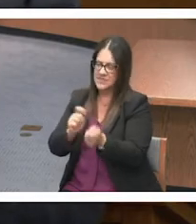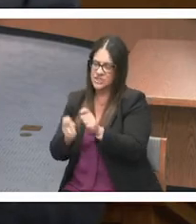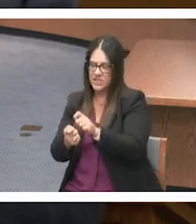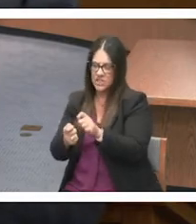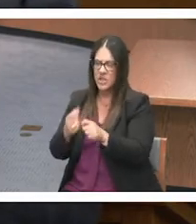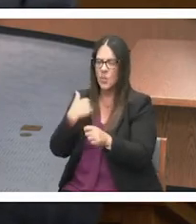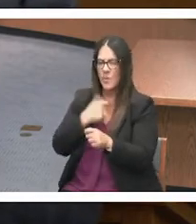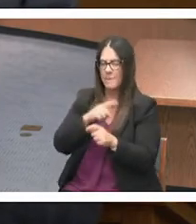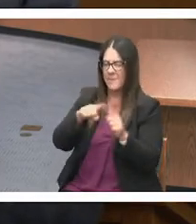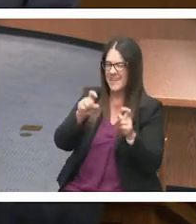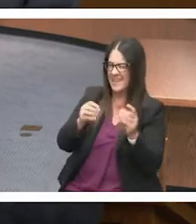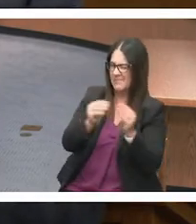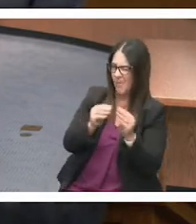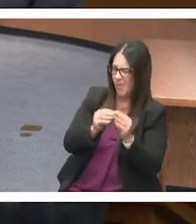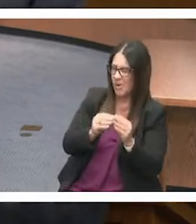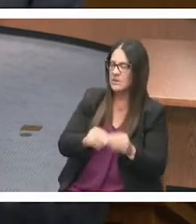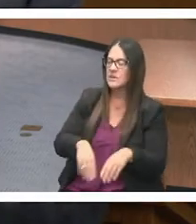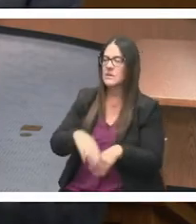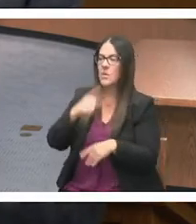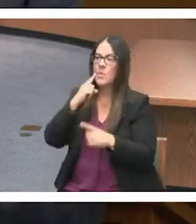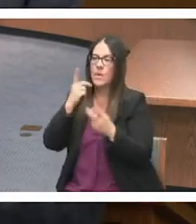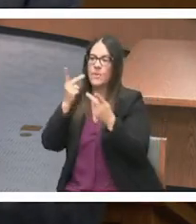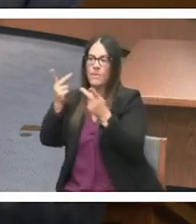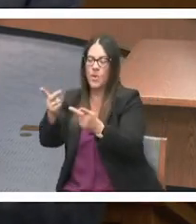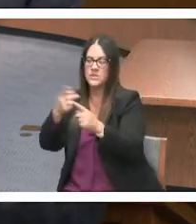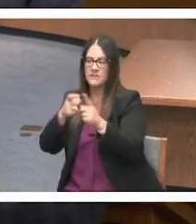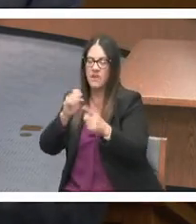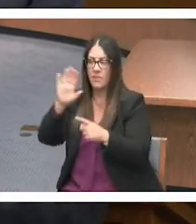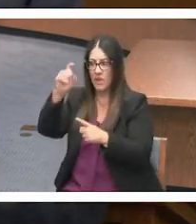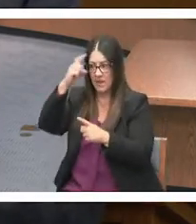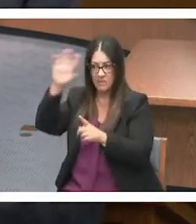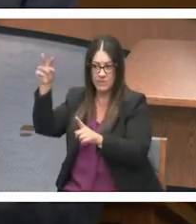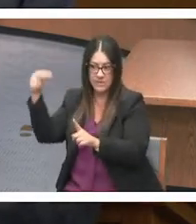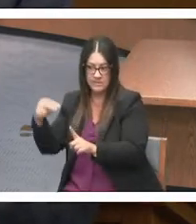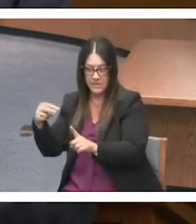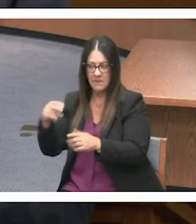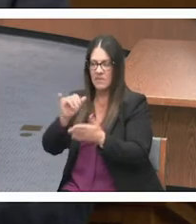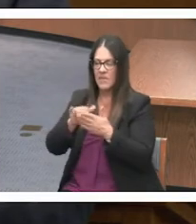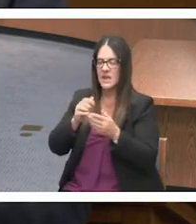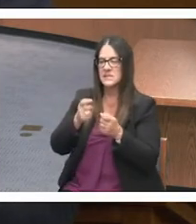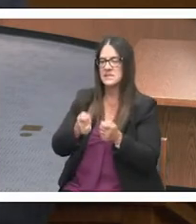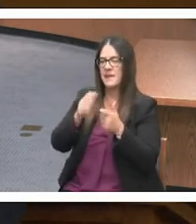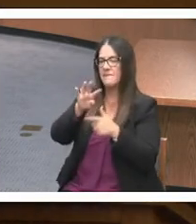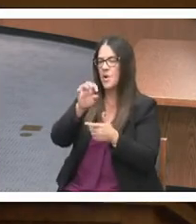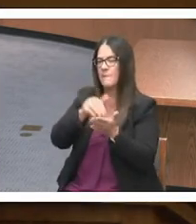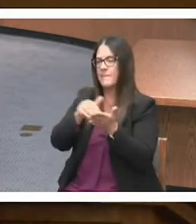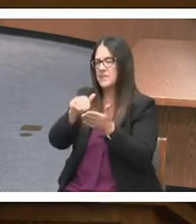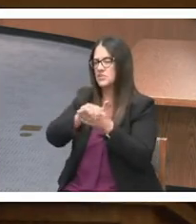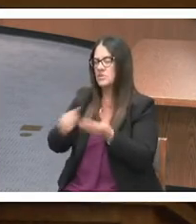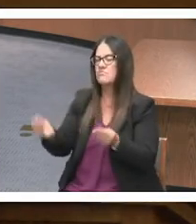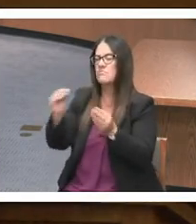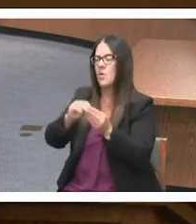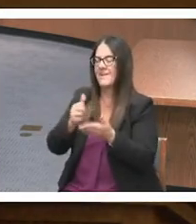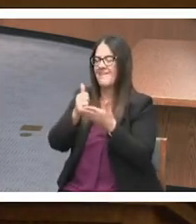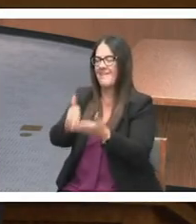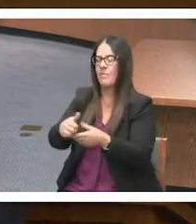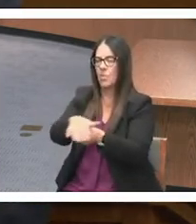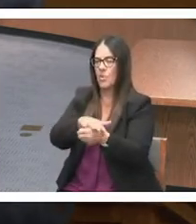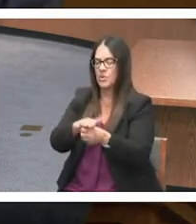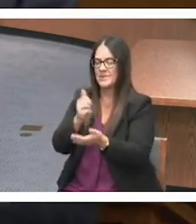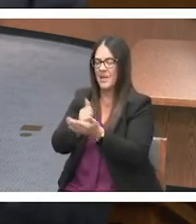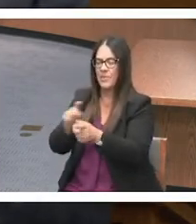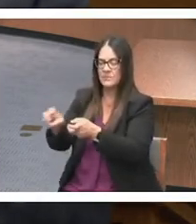within that climate resilience bond, we're proposing from the governor's perspective spending $400 million more to help locals make this